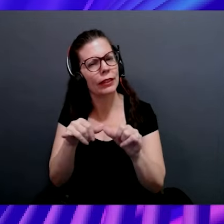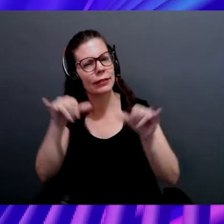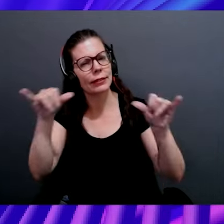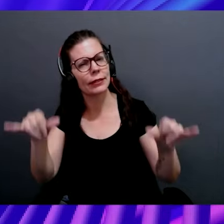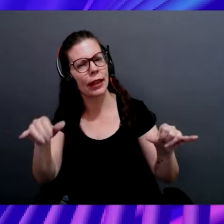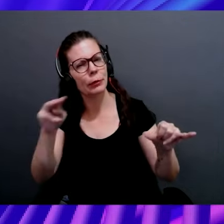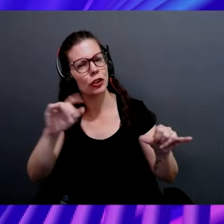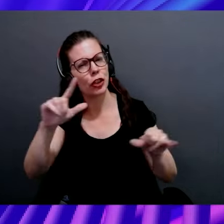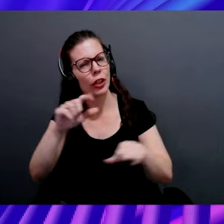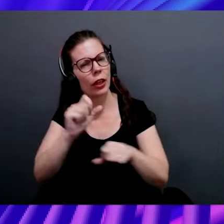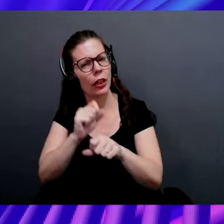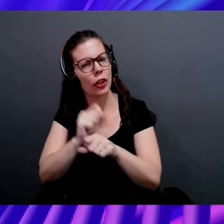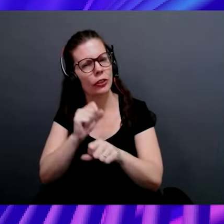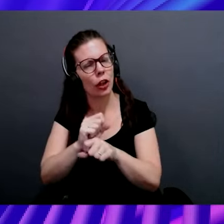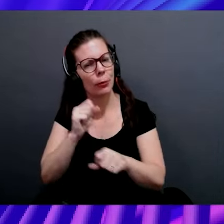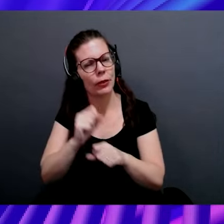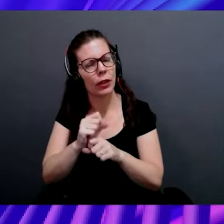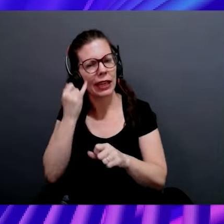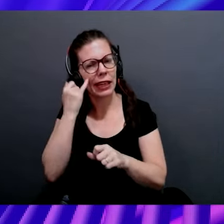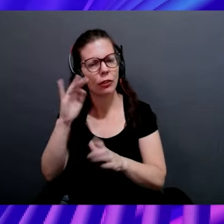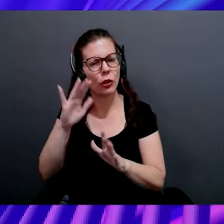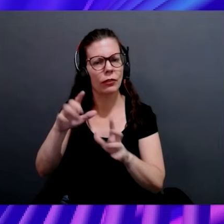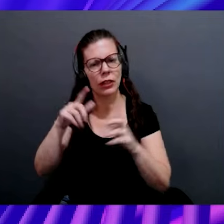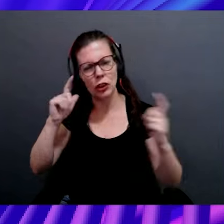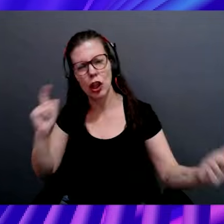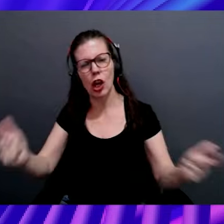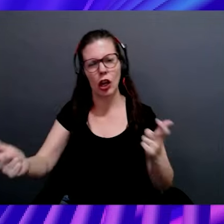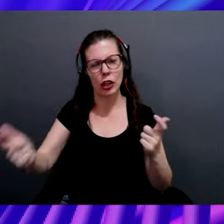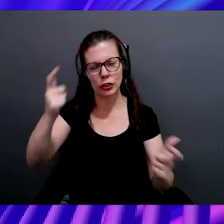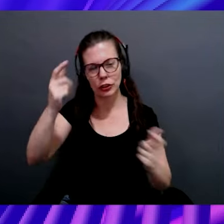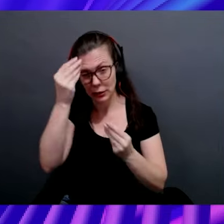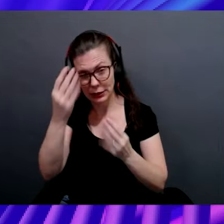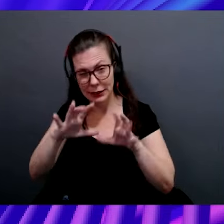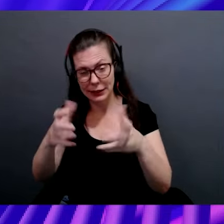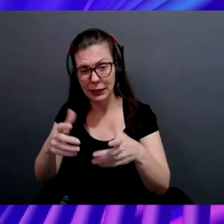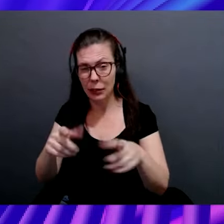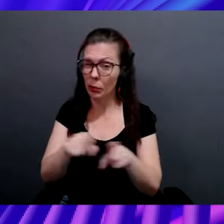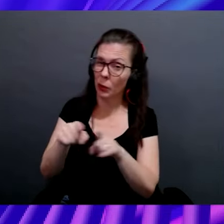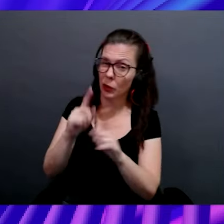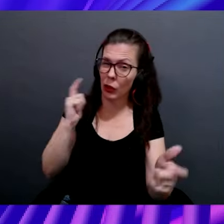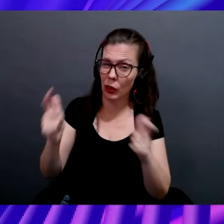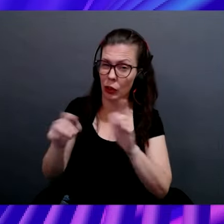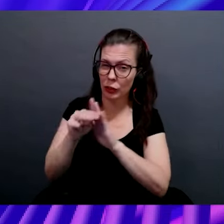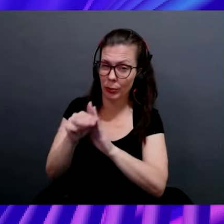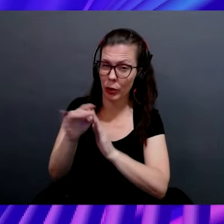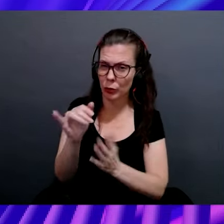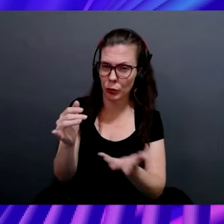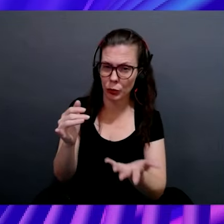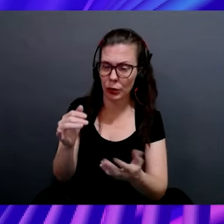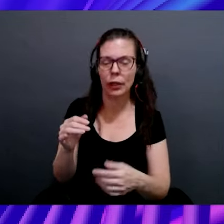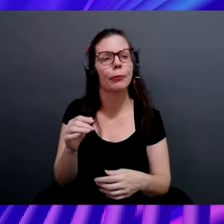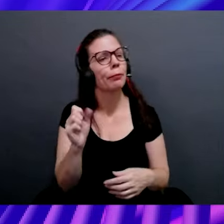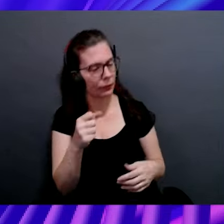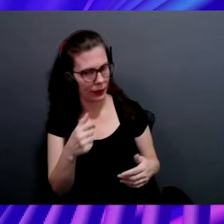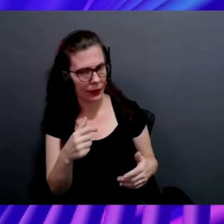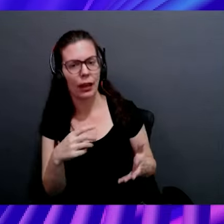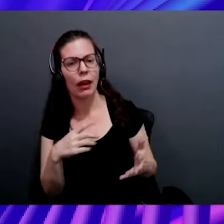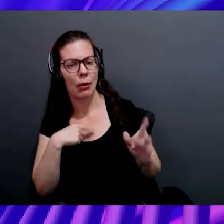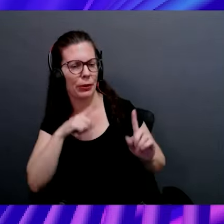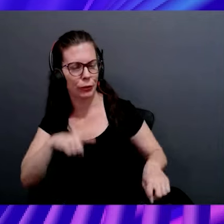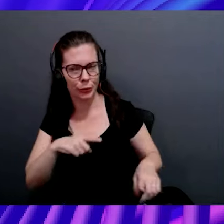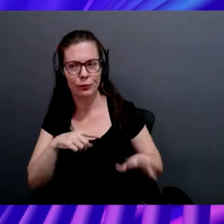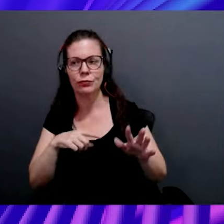data sets and not to mention large models? Yeah, I'll take that one up. So I think it's